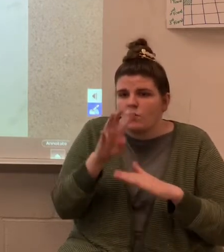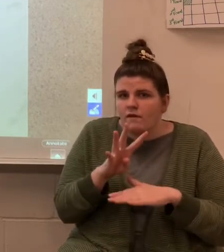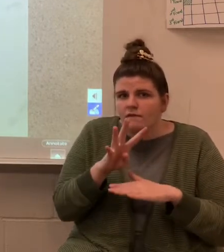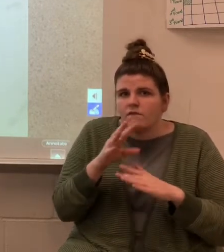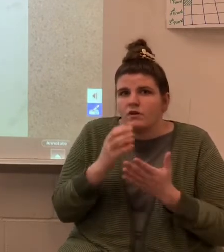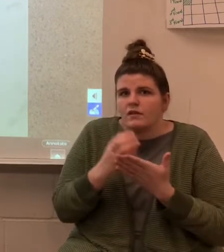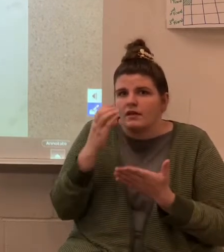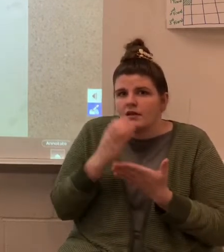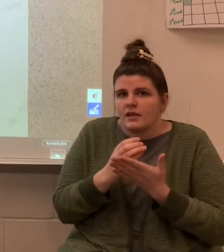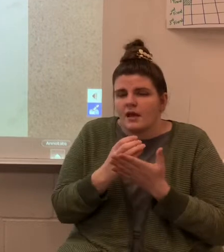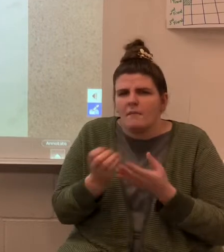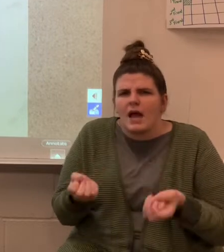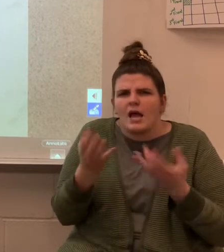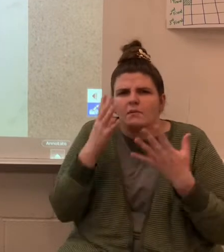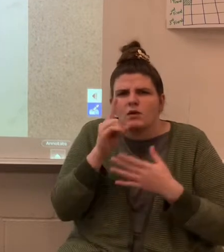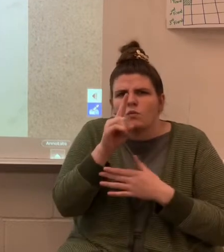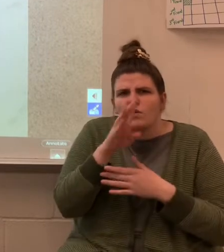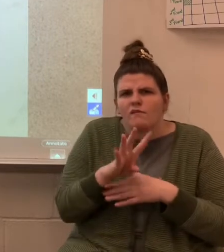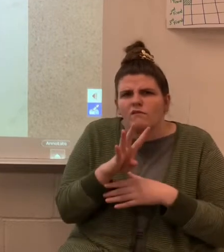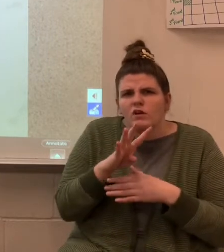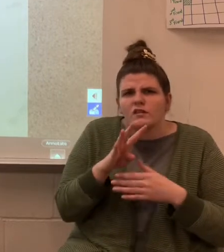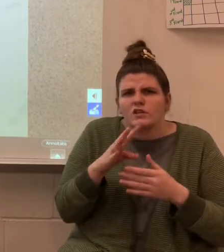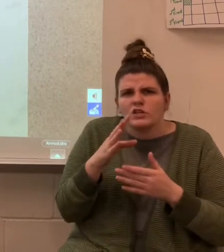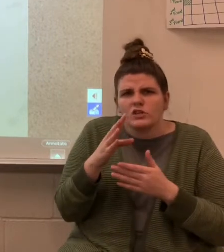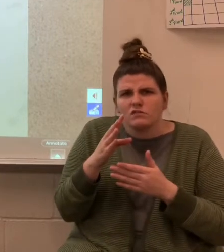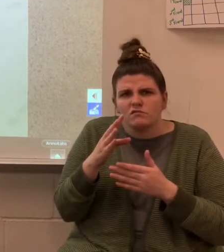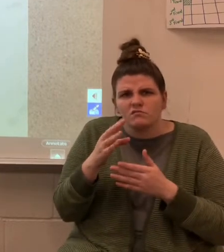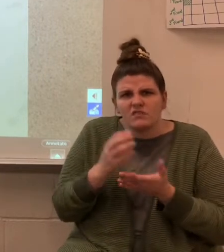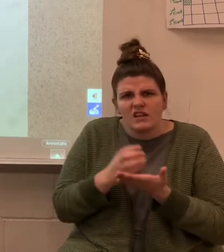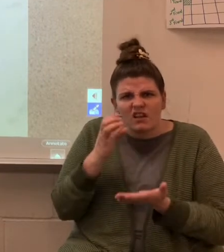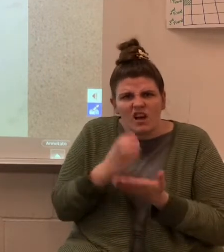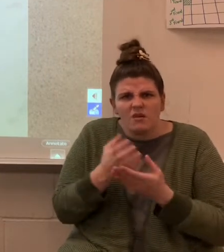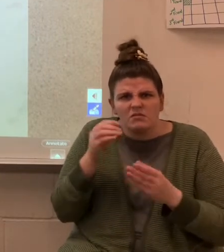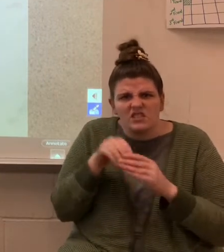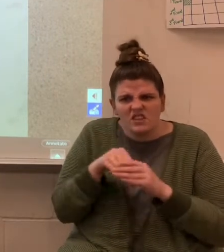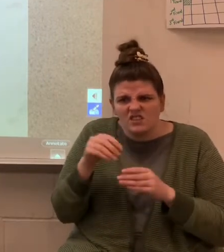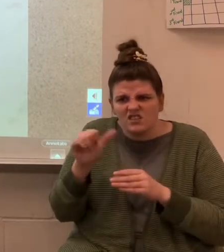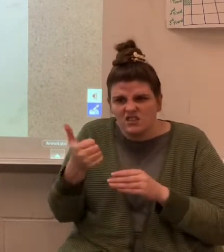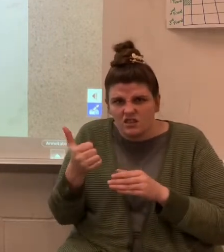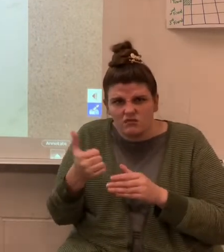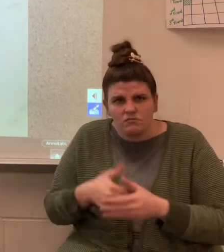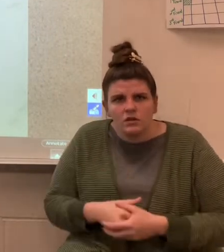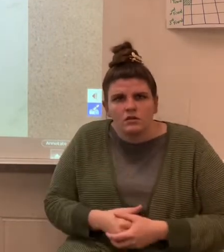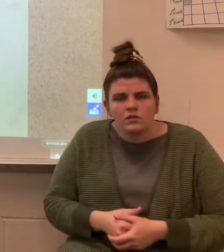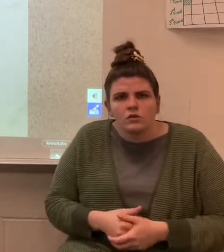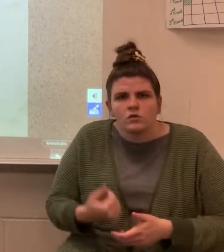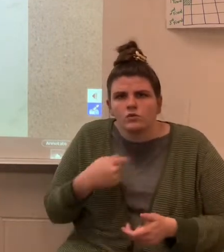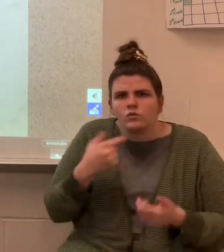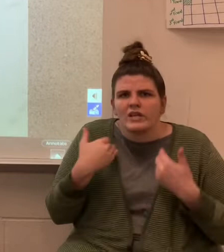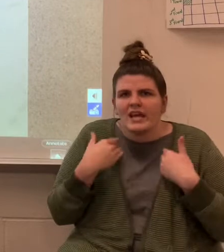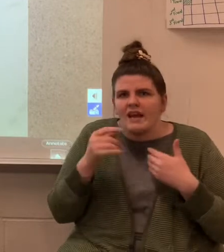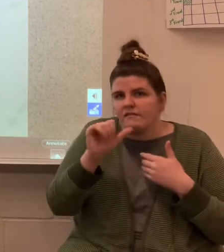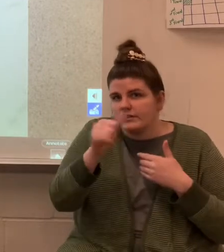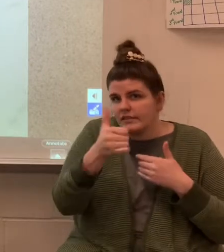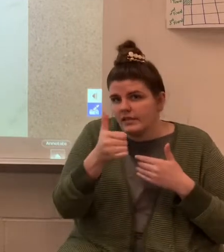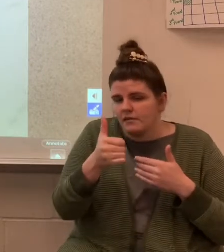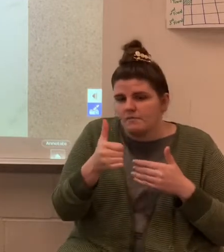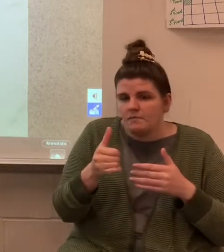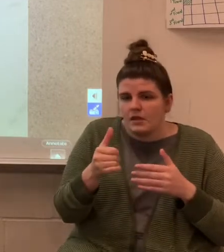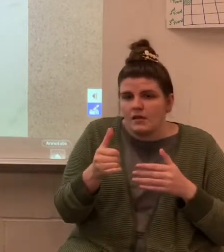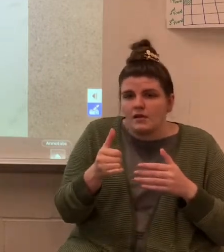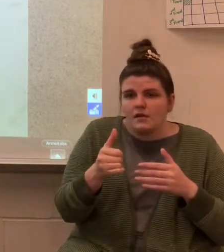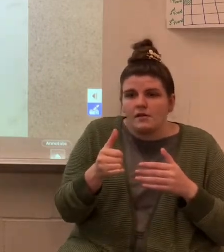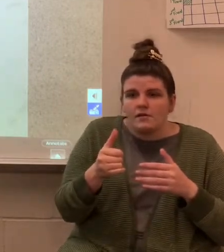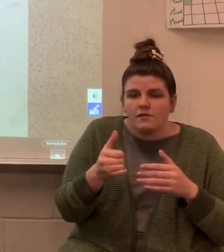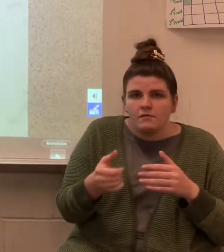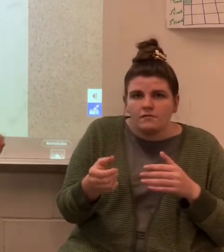cup servings are there in 10 cups? So once again, we have 10 cups here. I'm going to pour 1/4 here. I'm